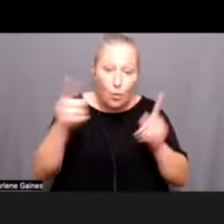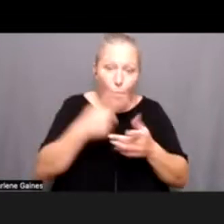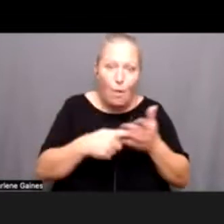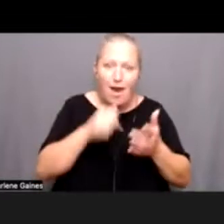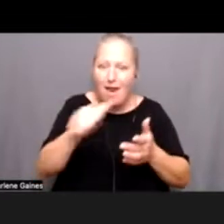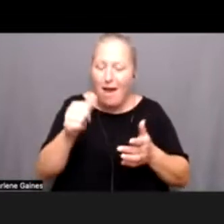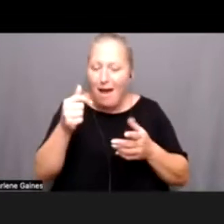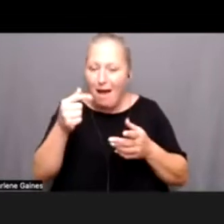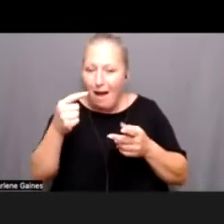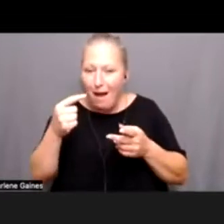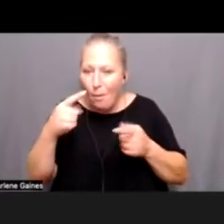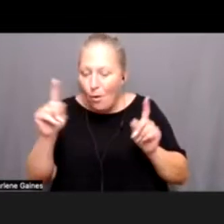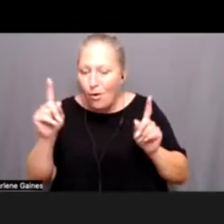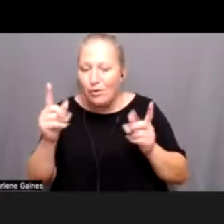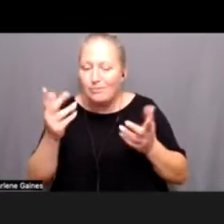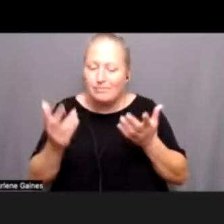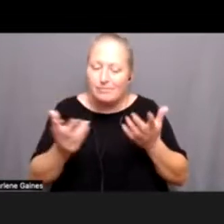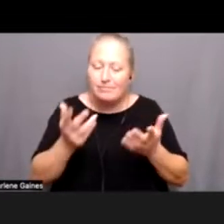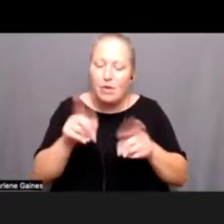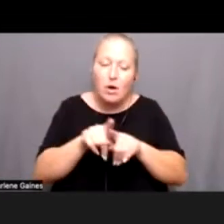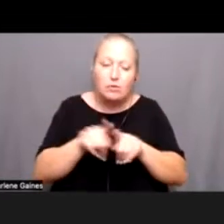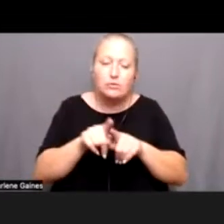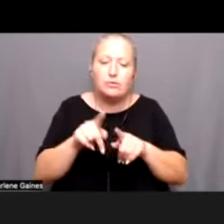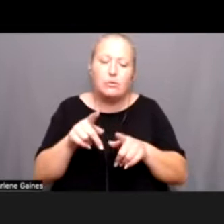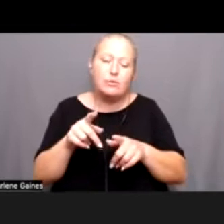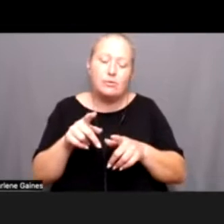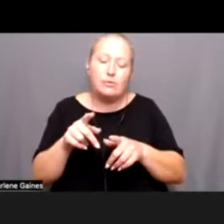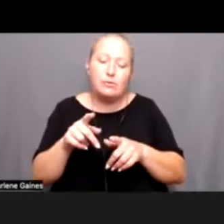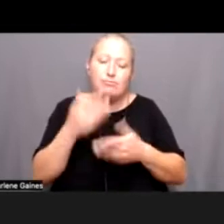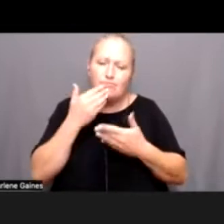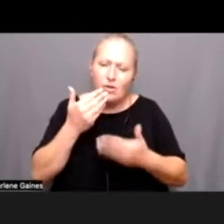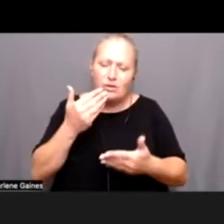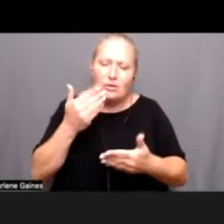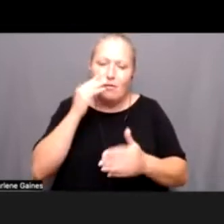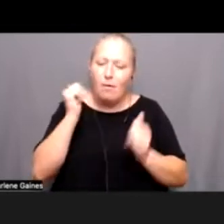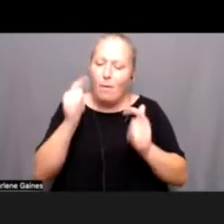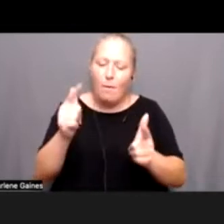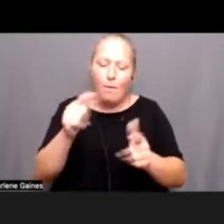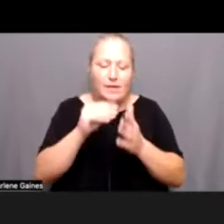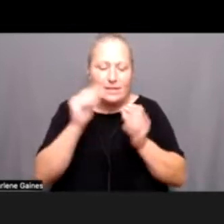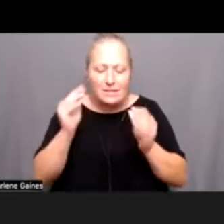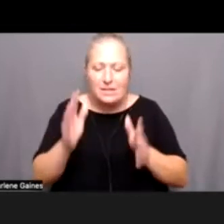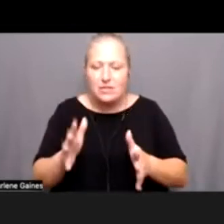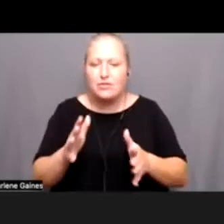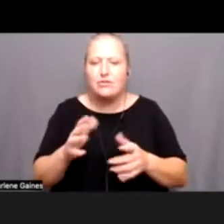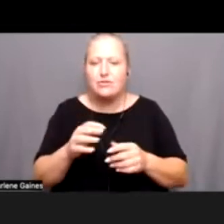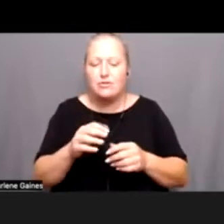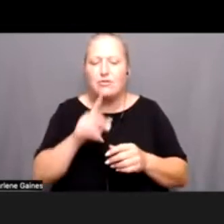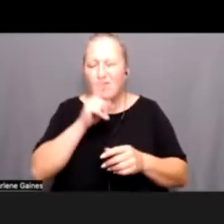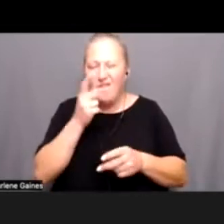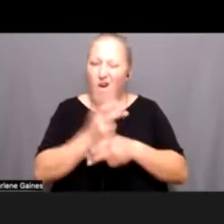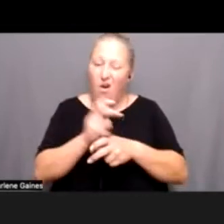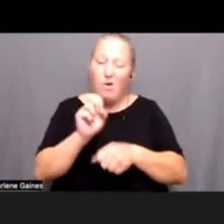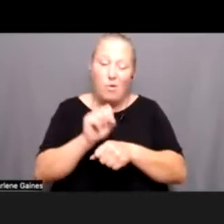working. And also just gratitude for all of our teachers. And it's really hard